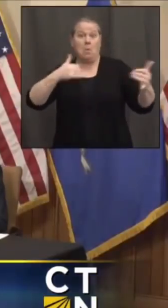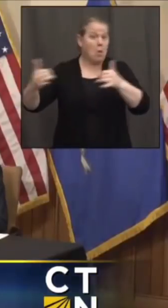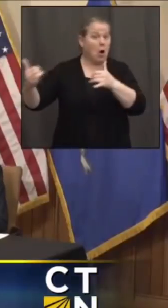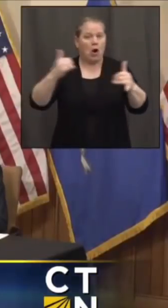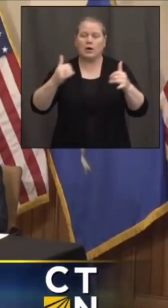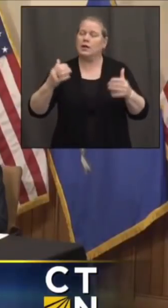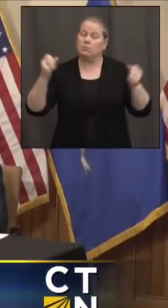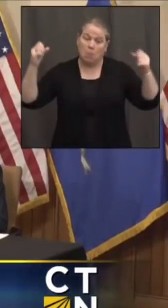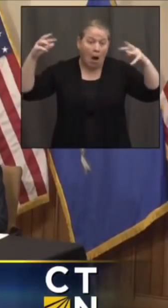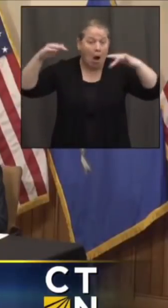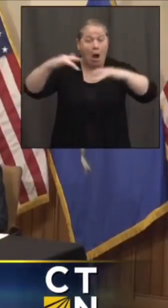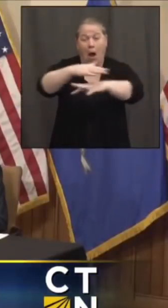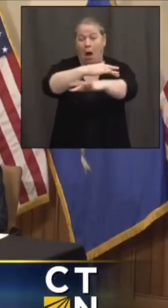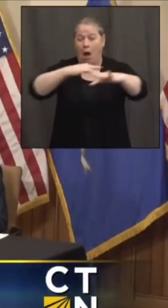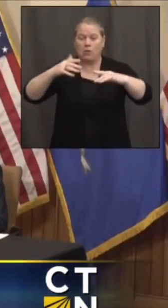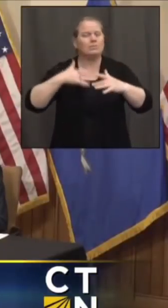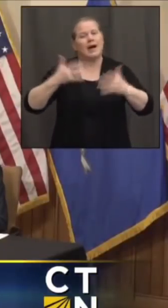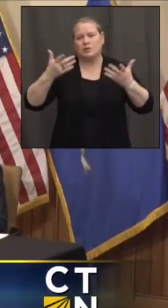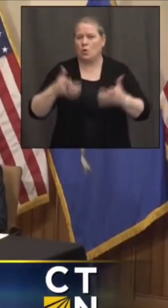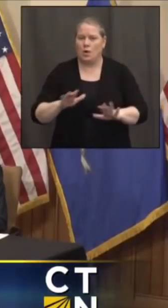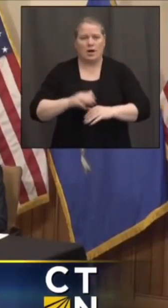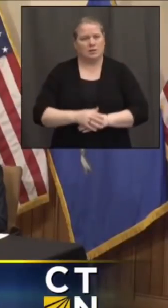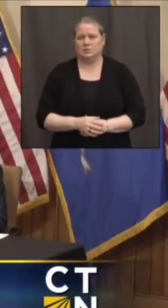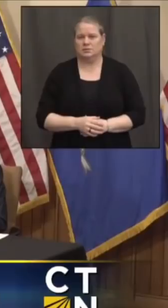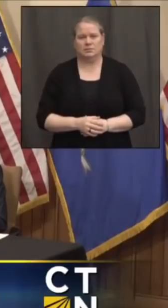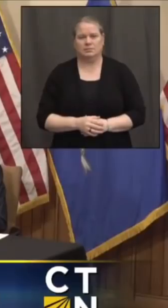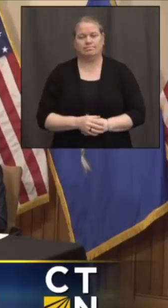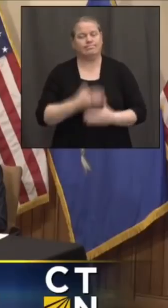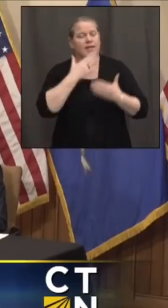you. News 12 Connecticut.